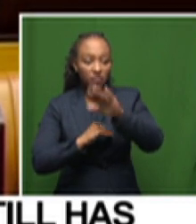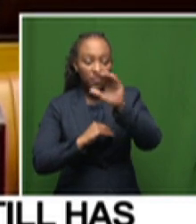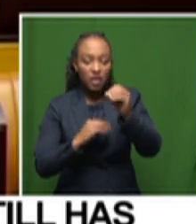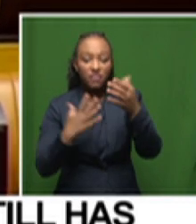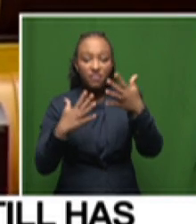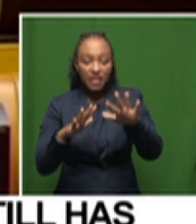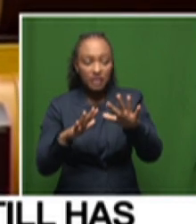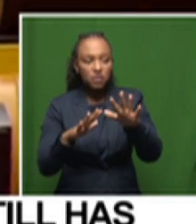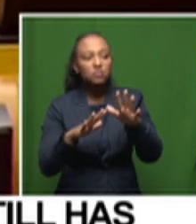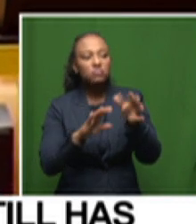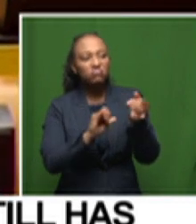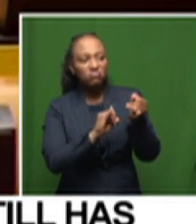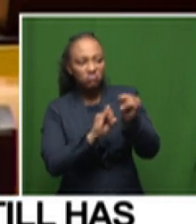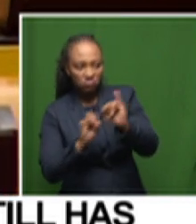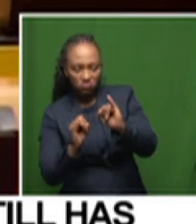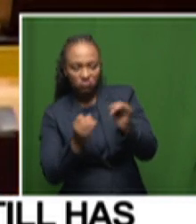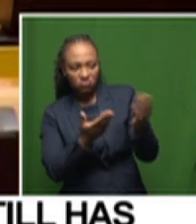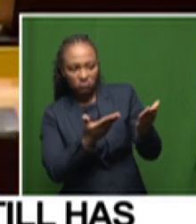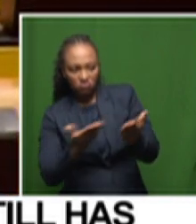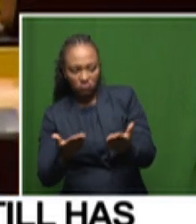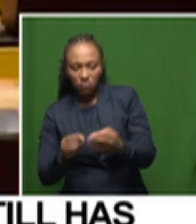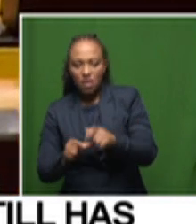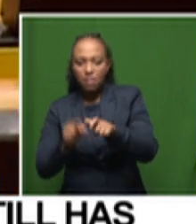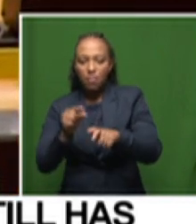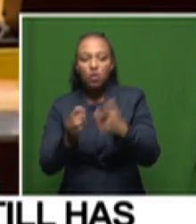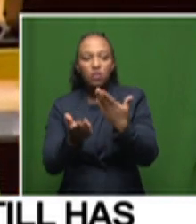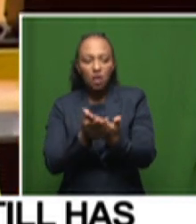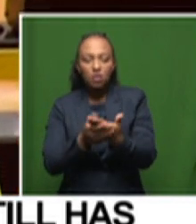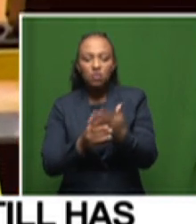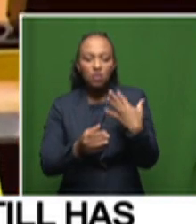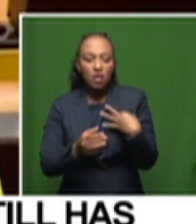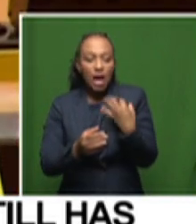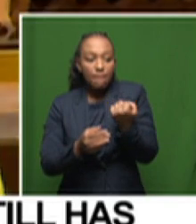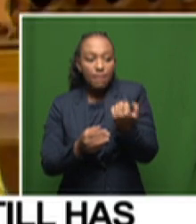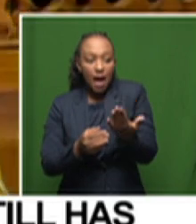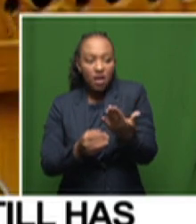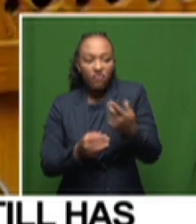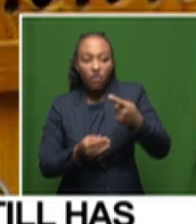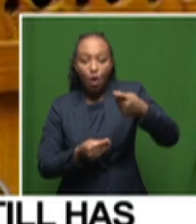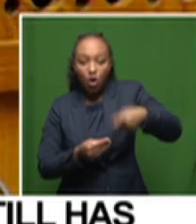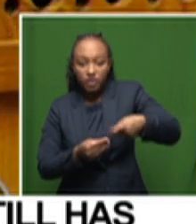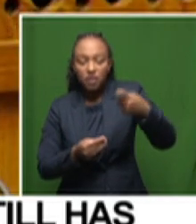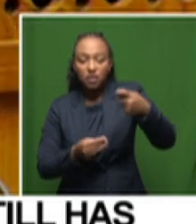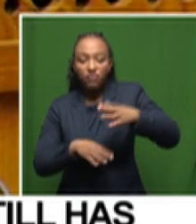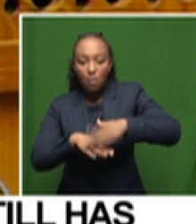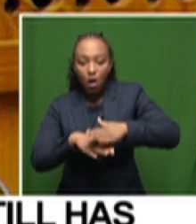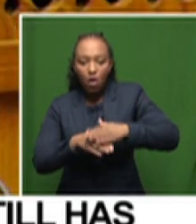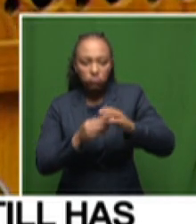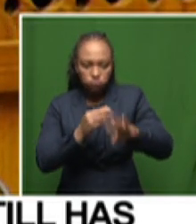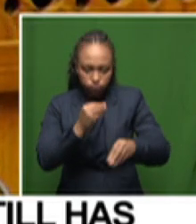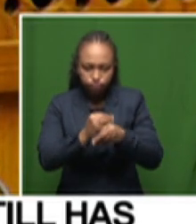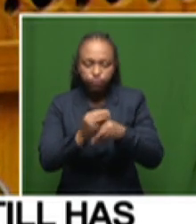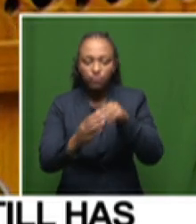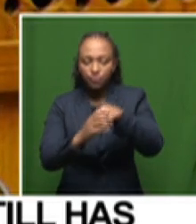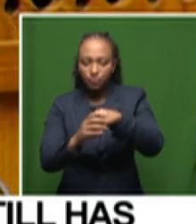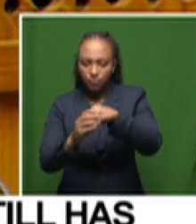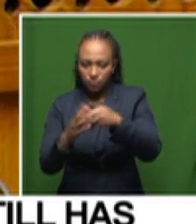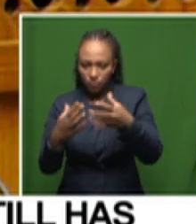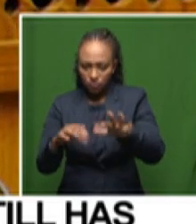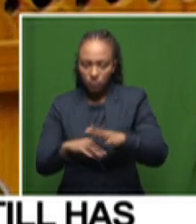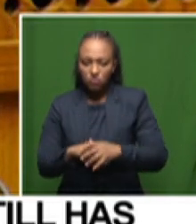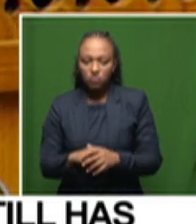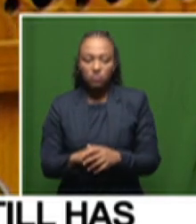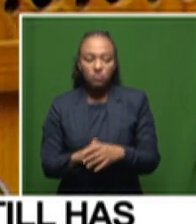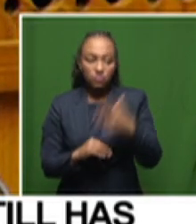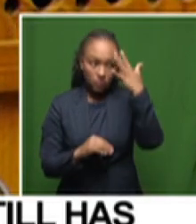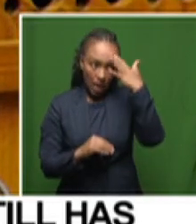an invitation for people to apply for the auction of additional spectrum. Government has initiated a